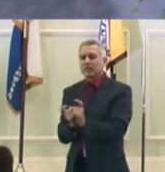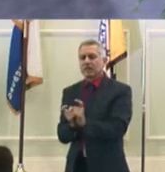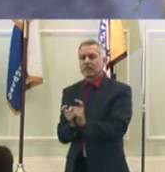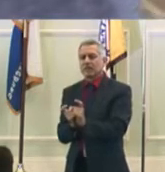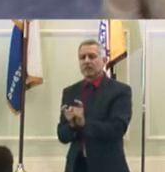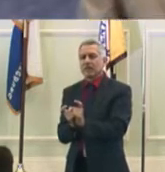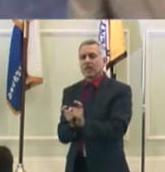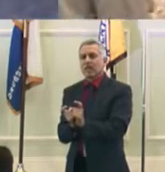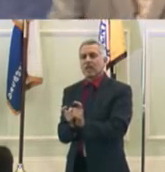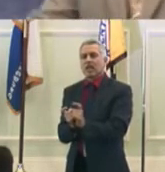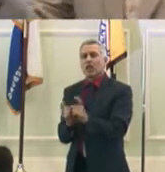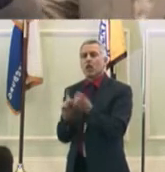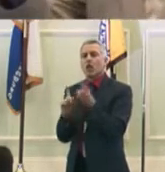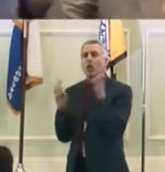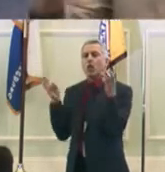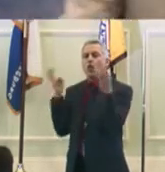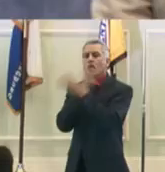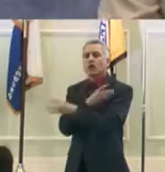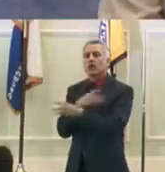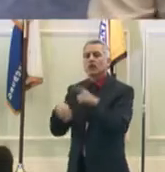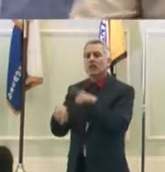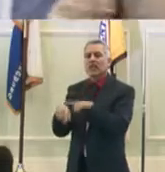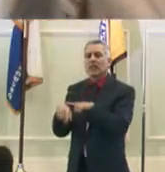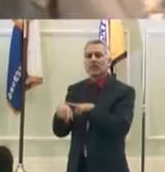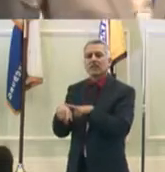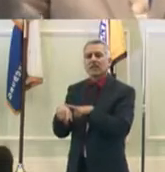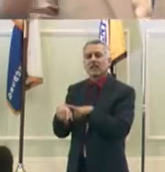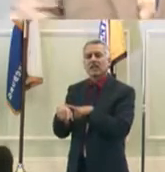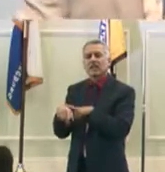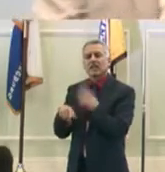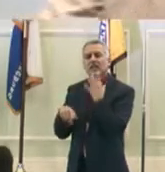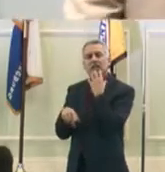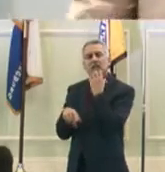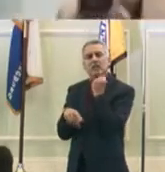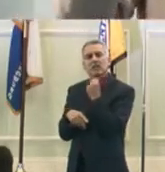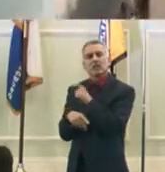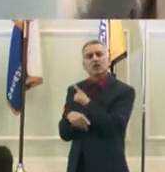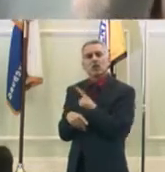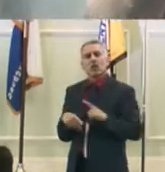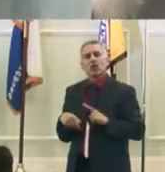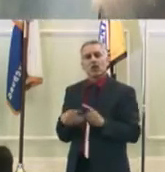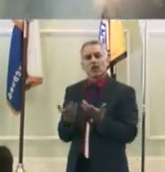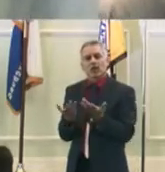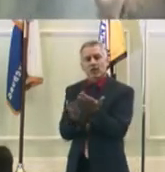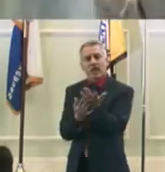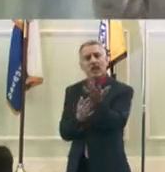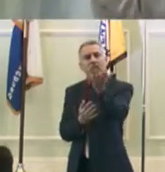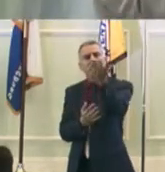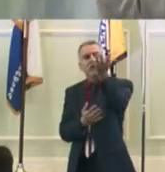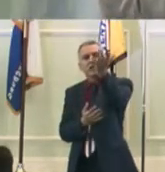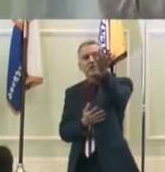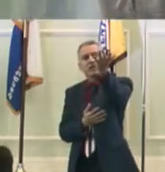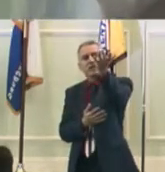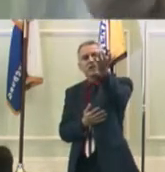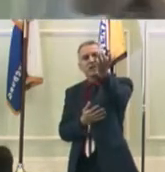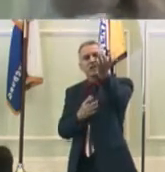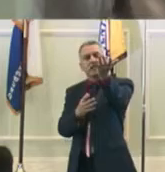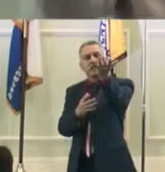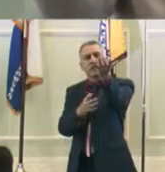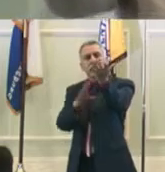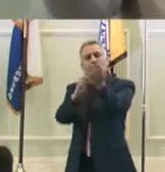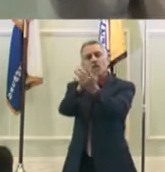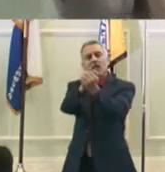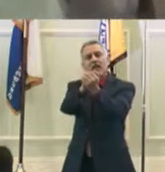needed. Your daughter, your son's gone. Your wife's gone. But Thomas, I'm